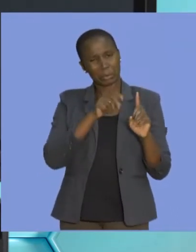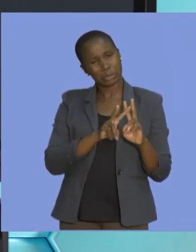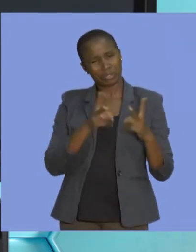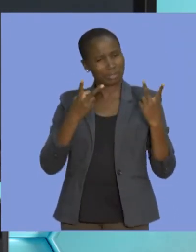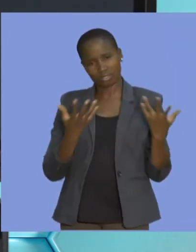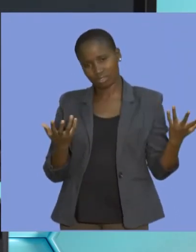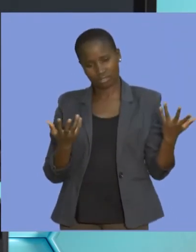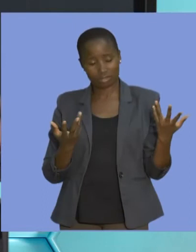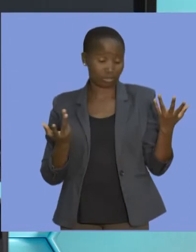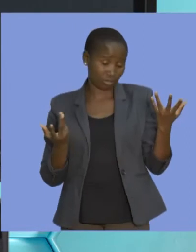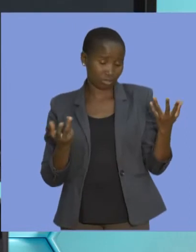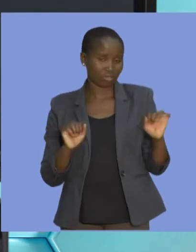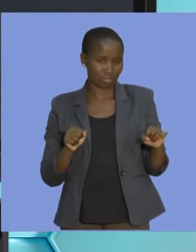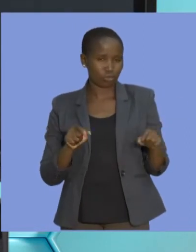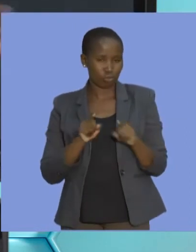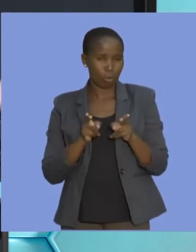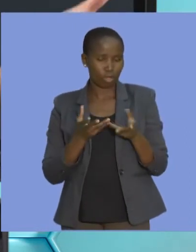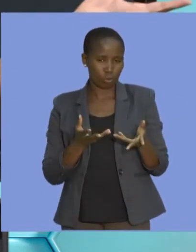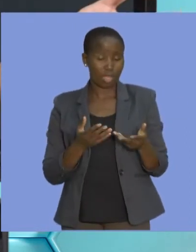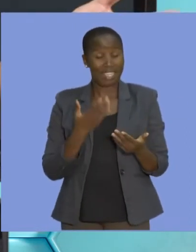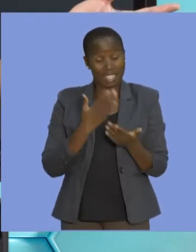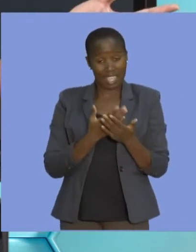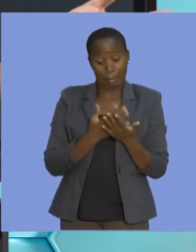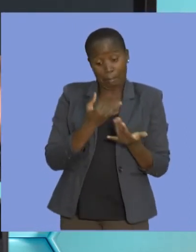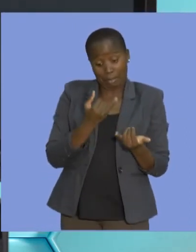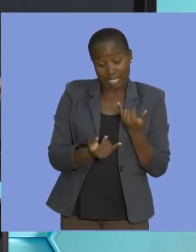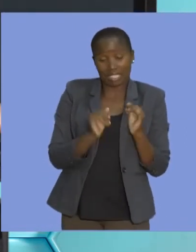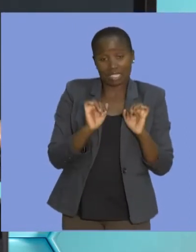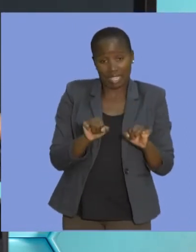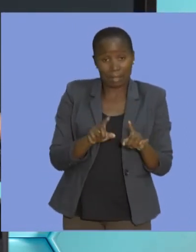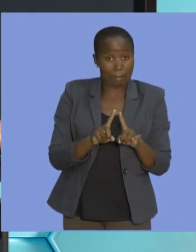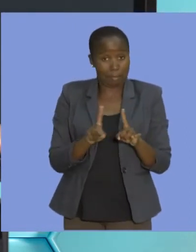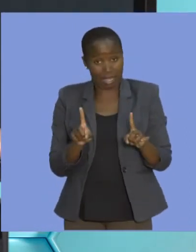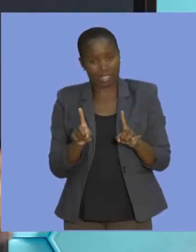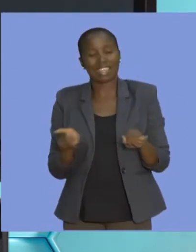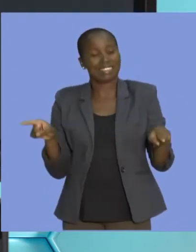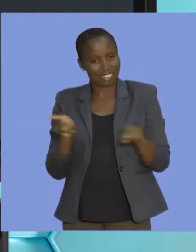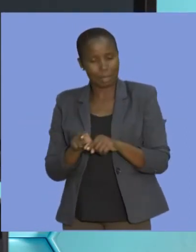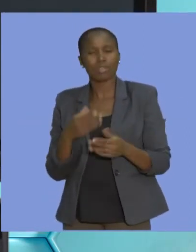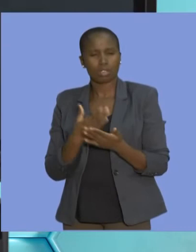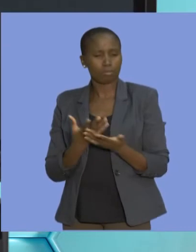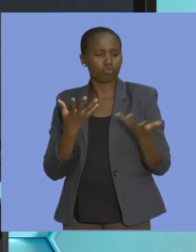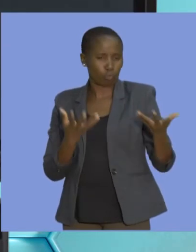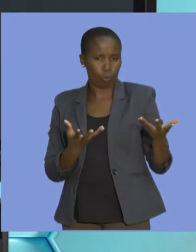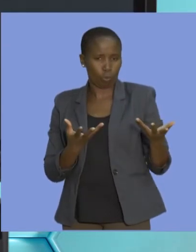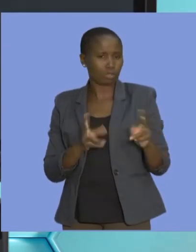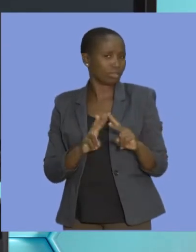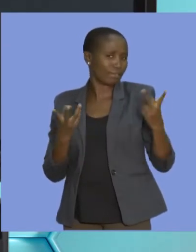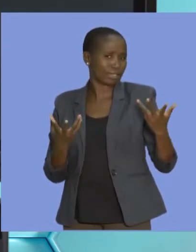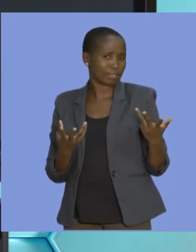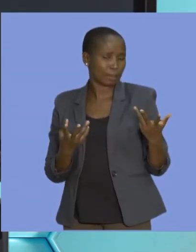So it could be an error, but it could be different from the rest, which is okay, but it's an